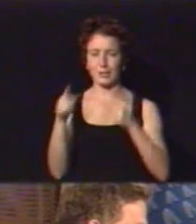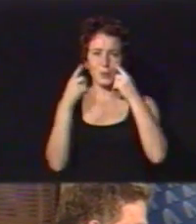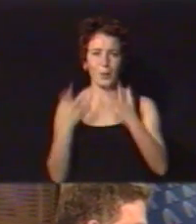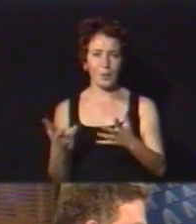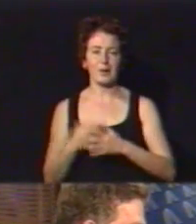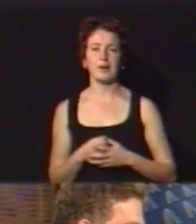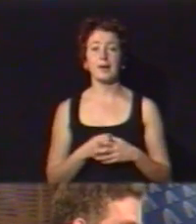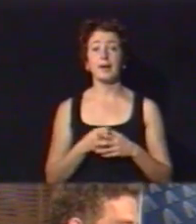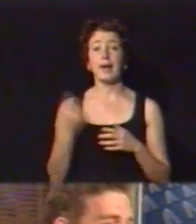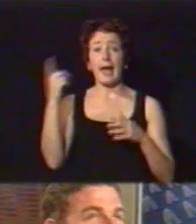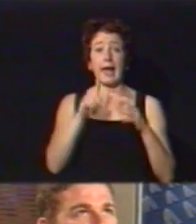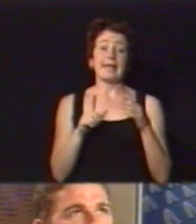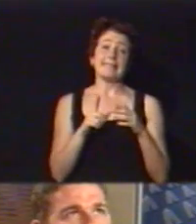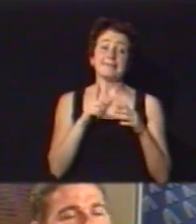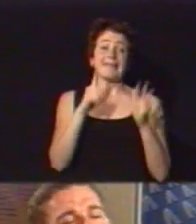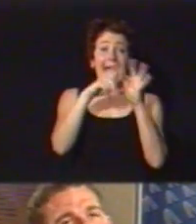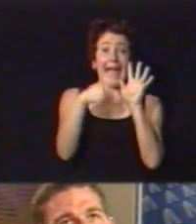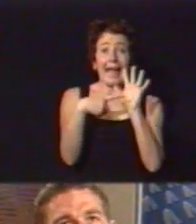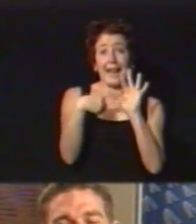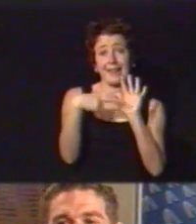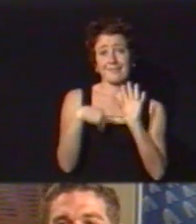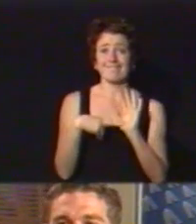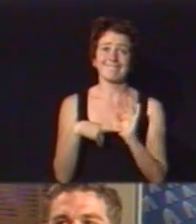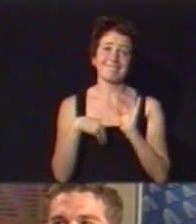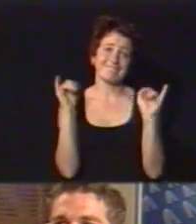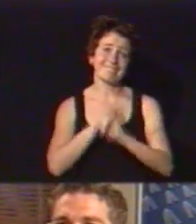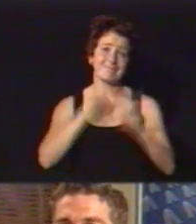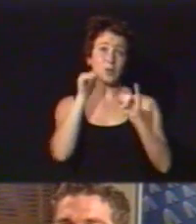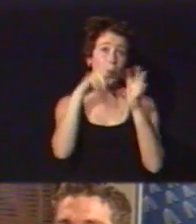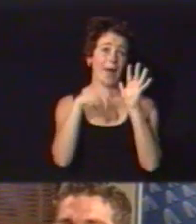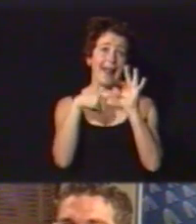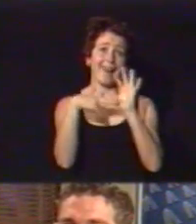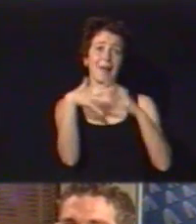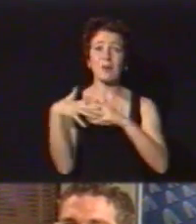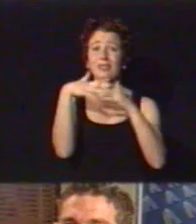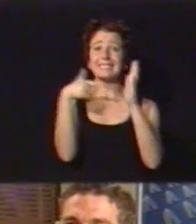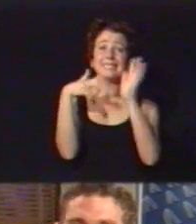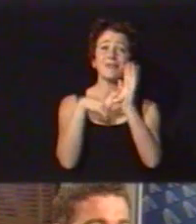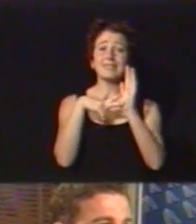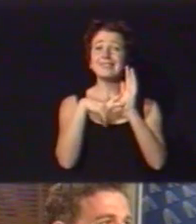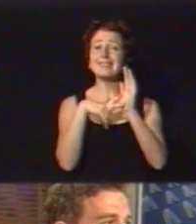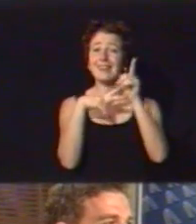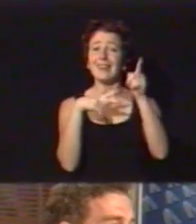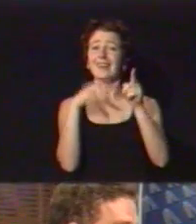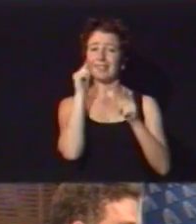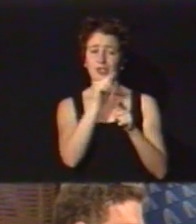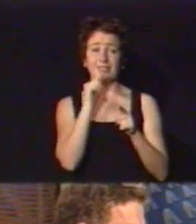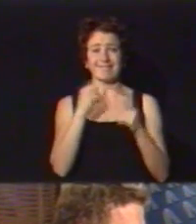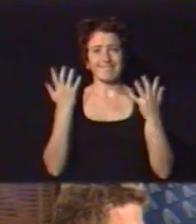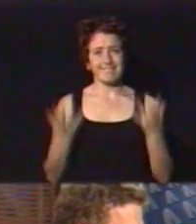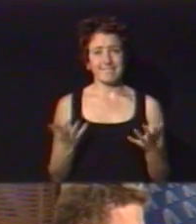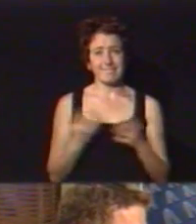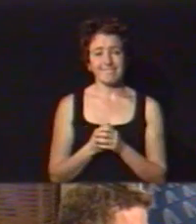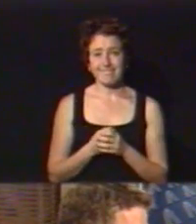Ellen. Sad Ellen news. What's she doing? We all know how much I love Ellen. She's straight and getting married. No, but she said